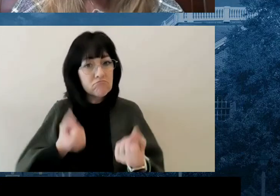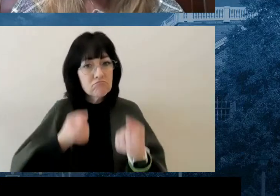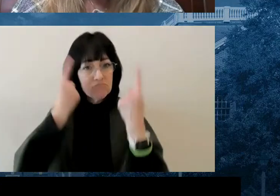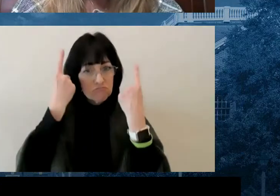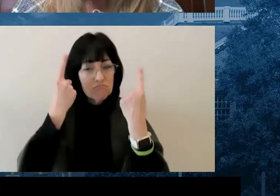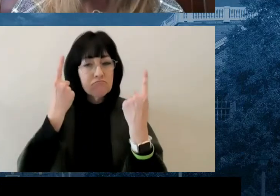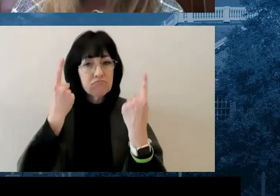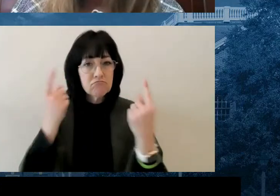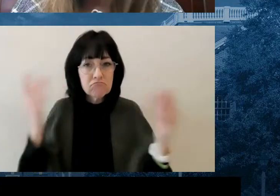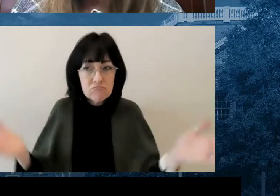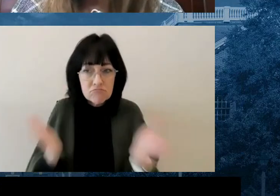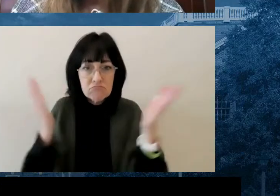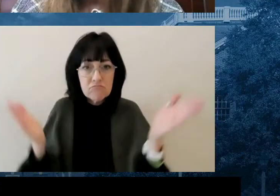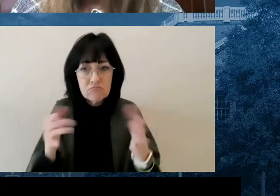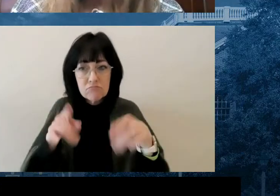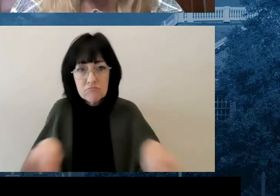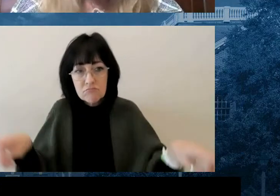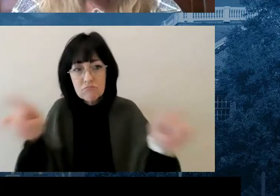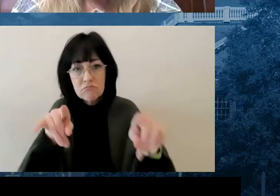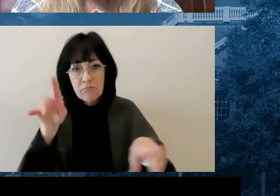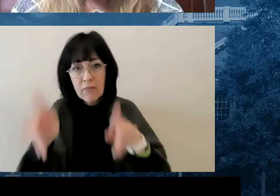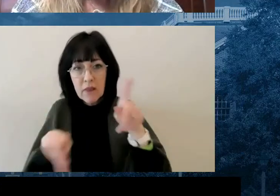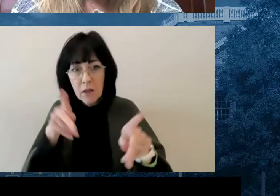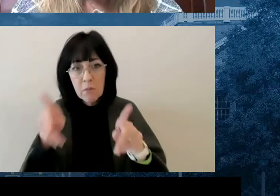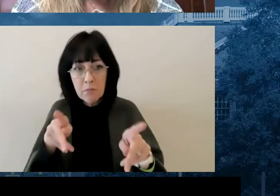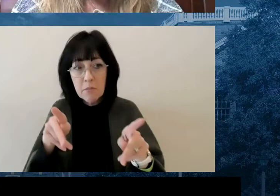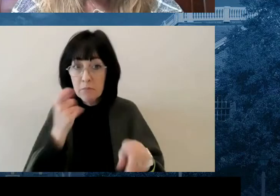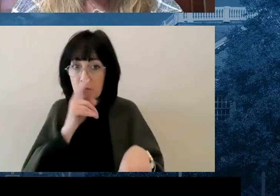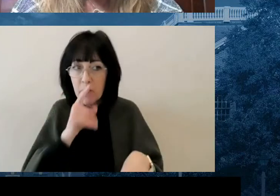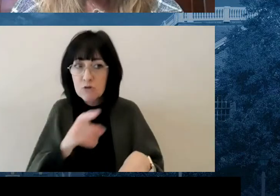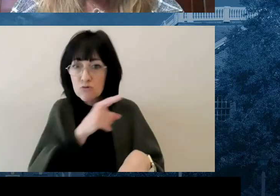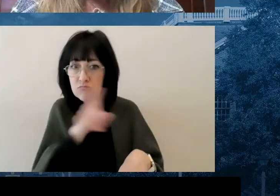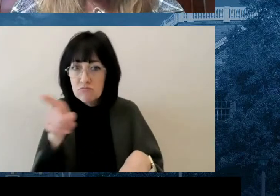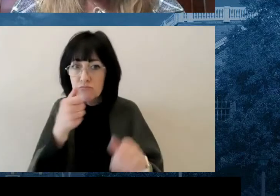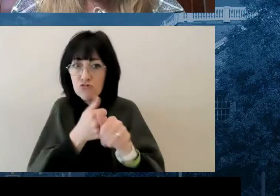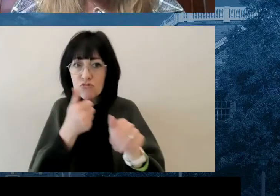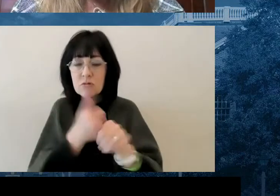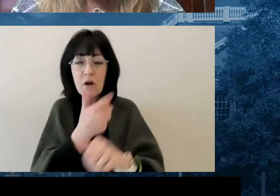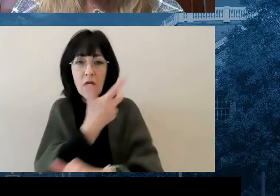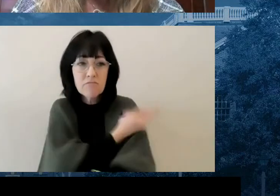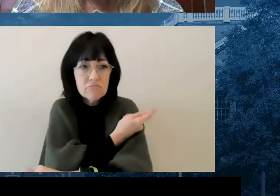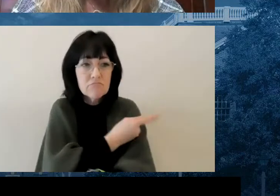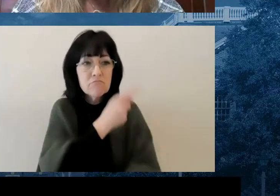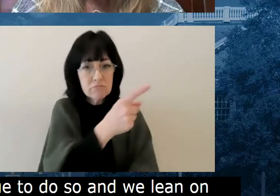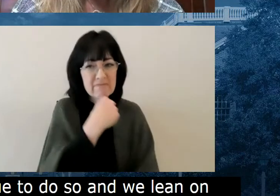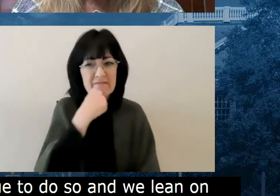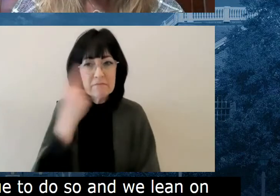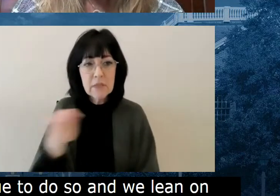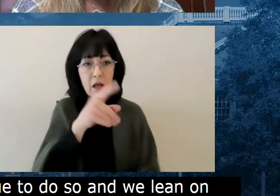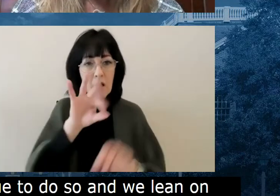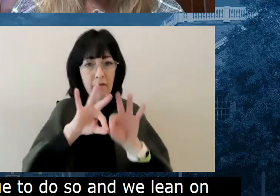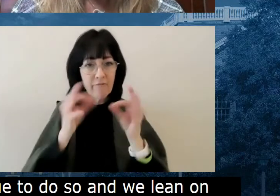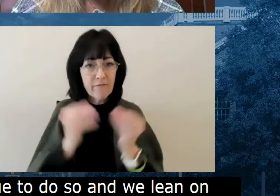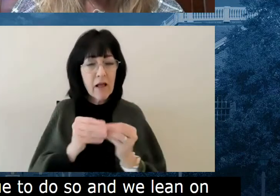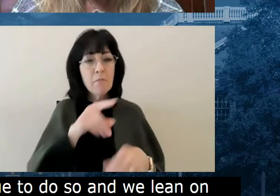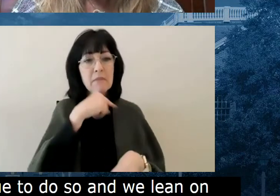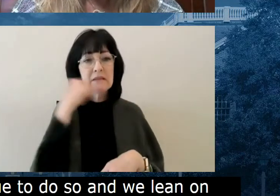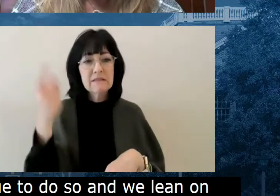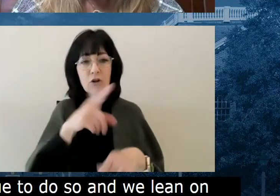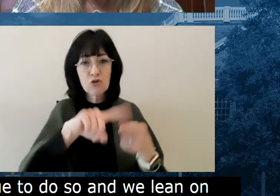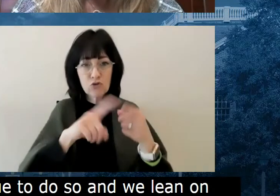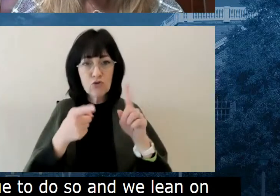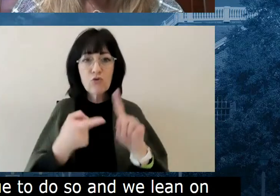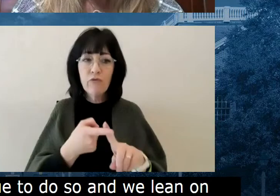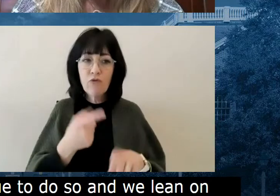their family members and friends to get vaccinated so that we can be more open and free.